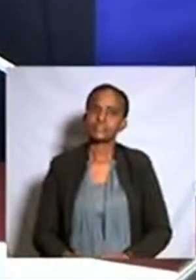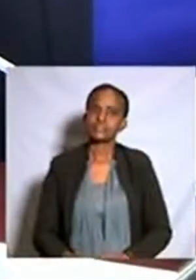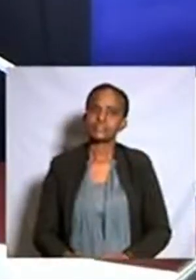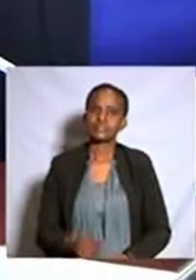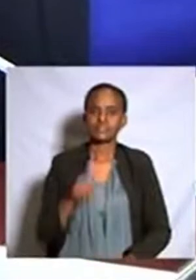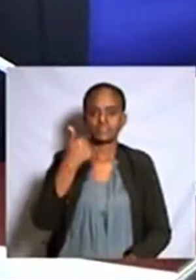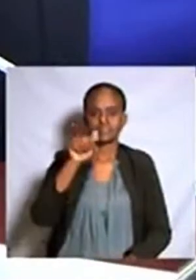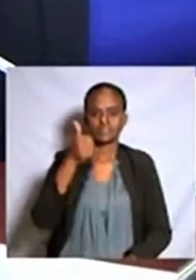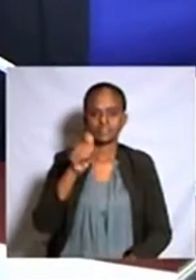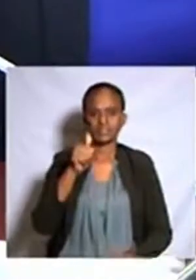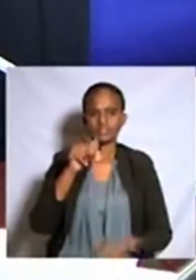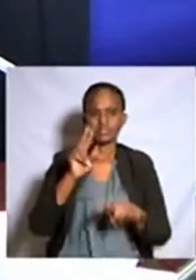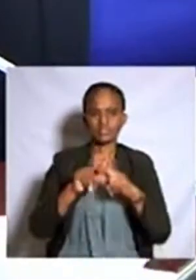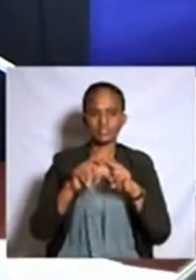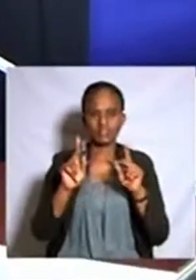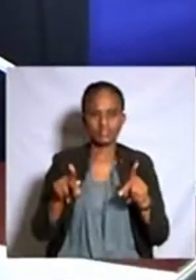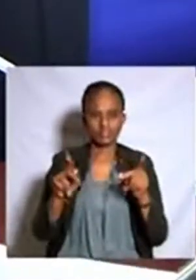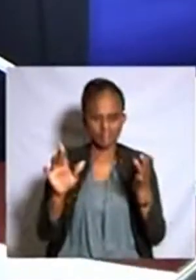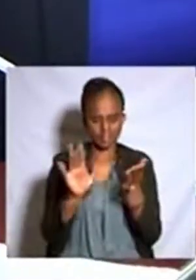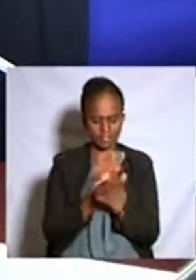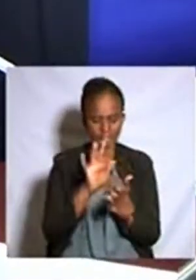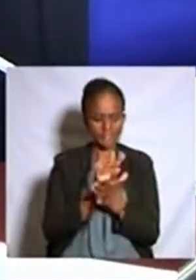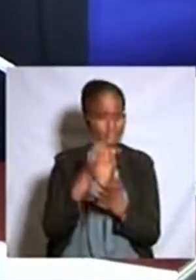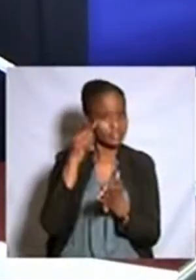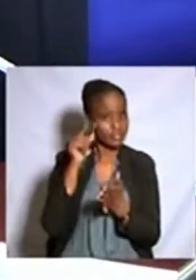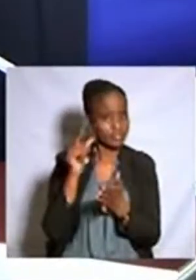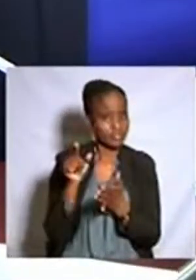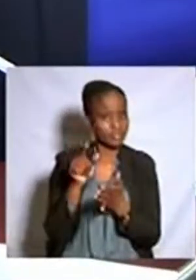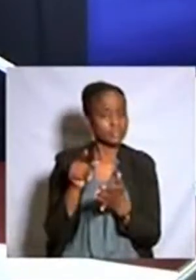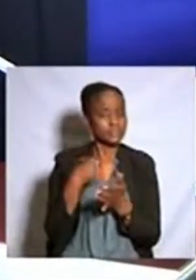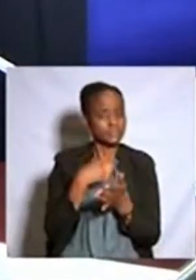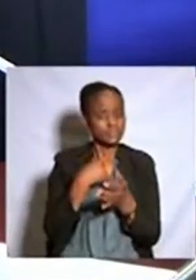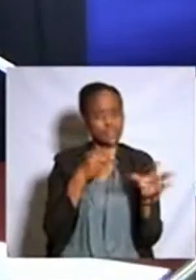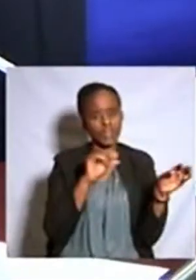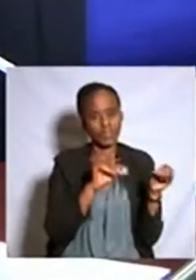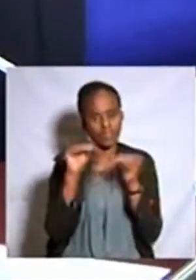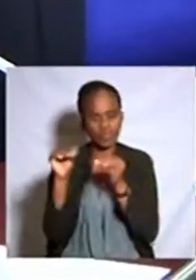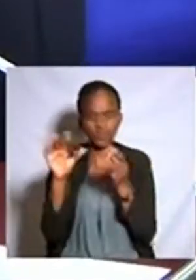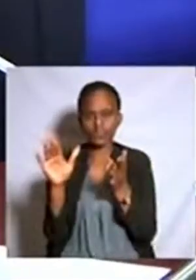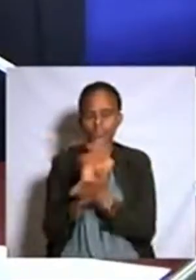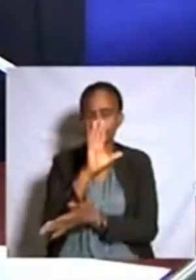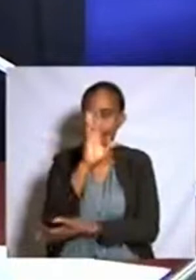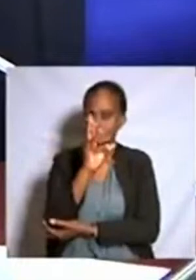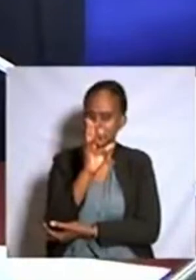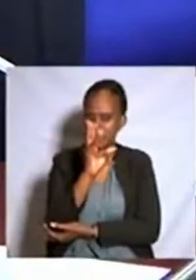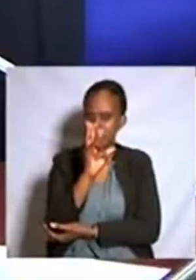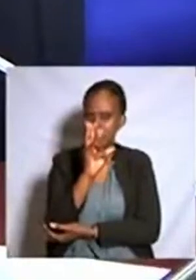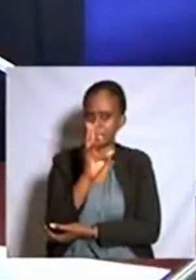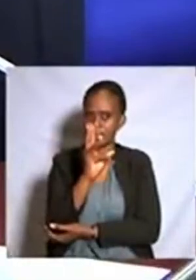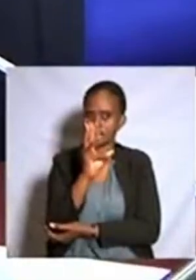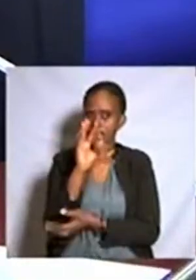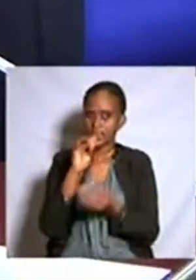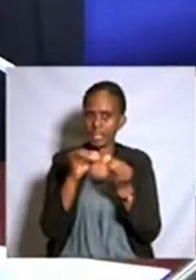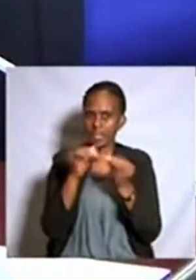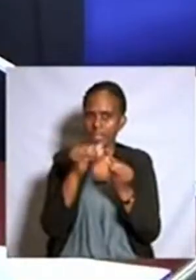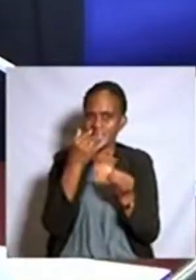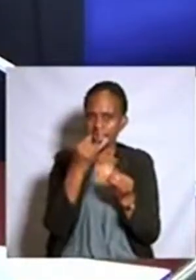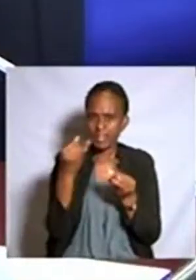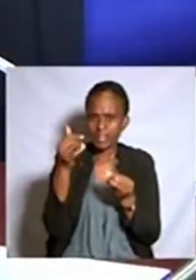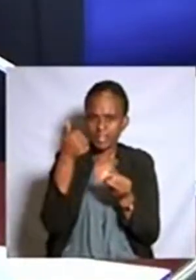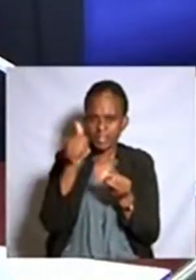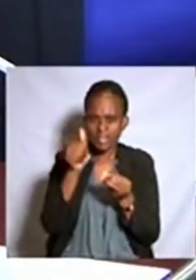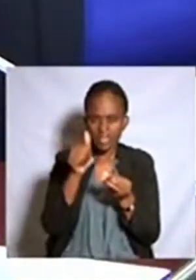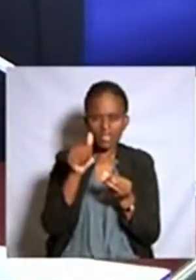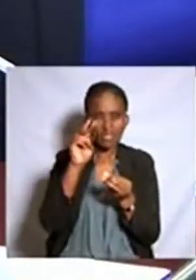Item 10, Chair, conveyancing of the document on behalf of the parties. I move, Chair, to page 16. Item 10, Chair, is the Mwale